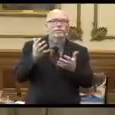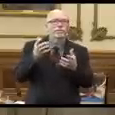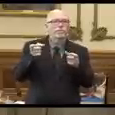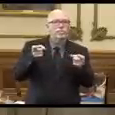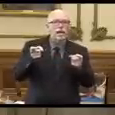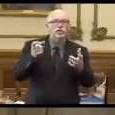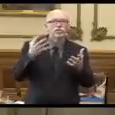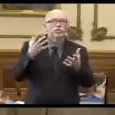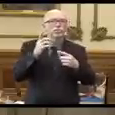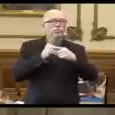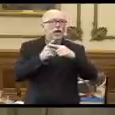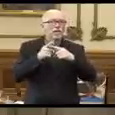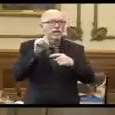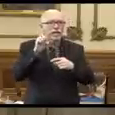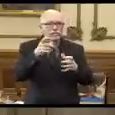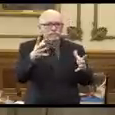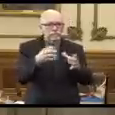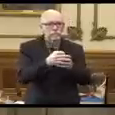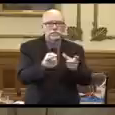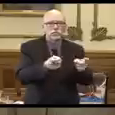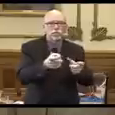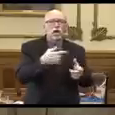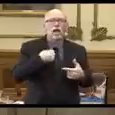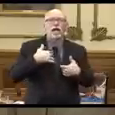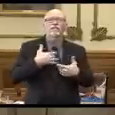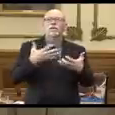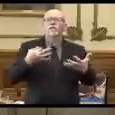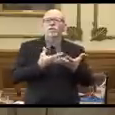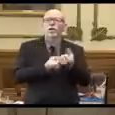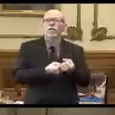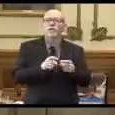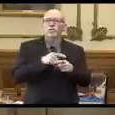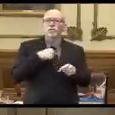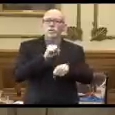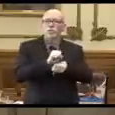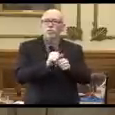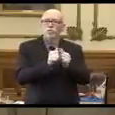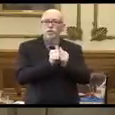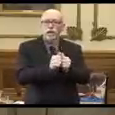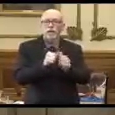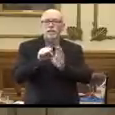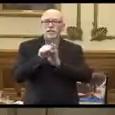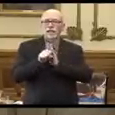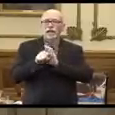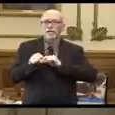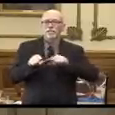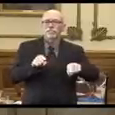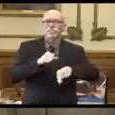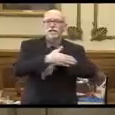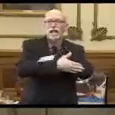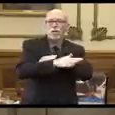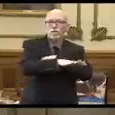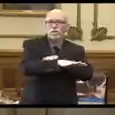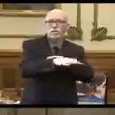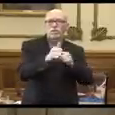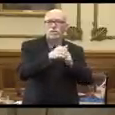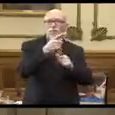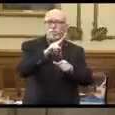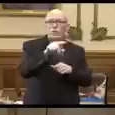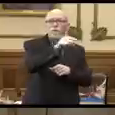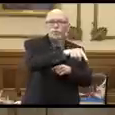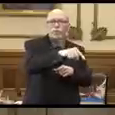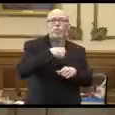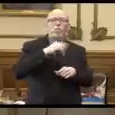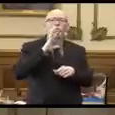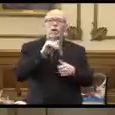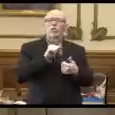managing positive cases, and so I have great confidence that as we work together at the state level and at the county level with Purdue, that we would be able